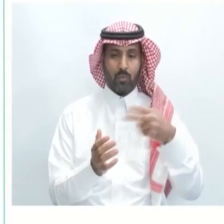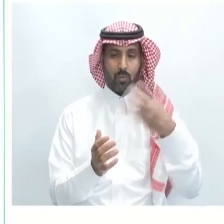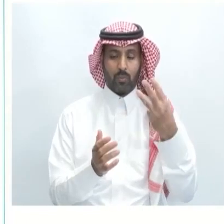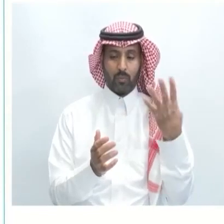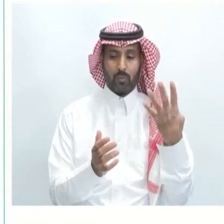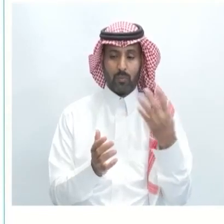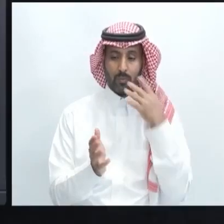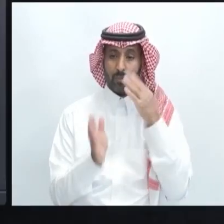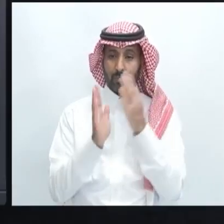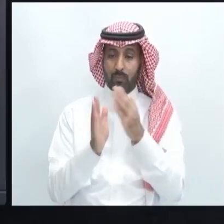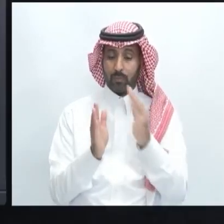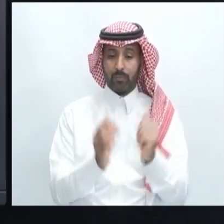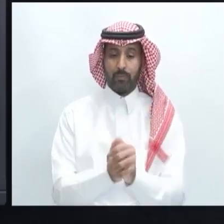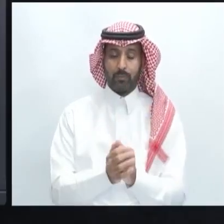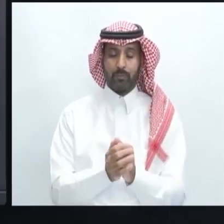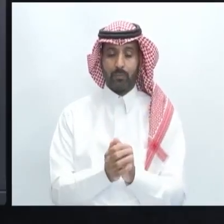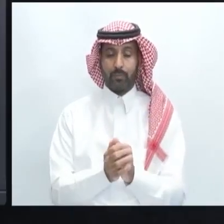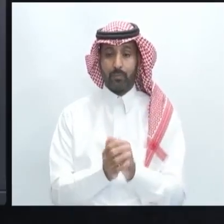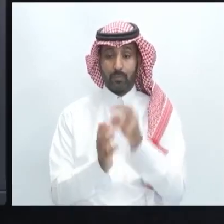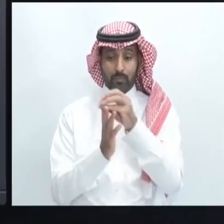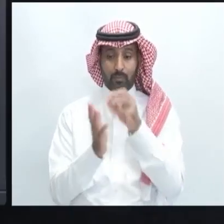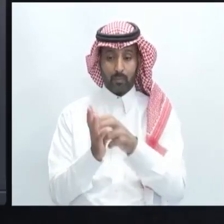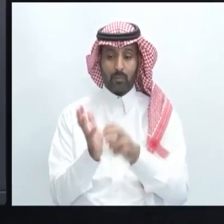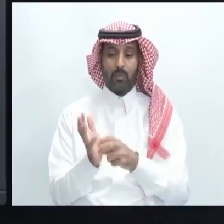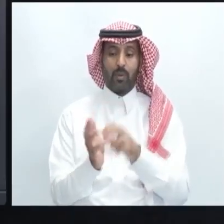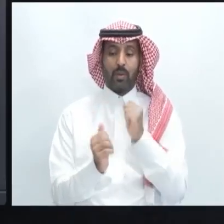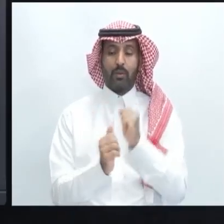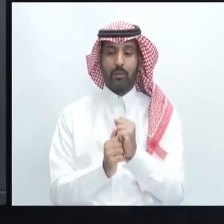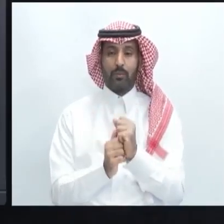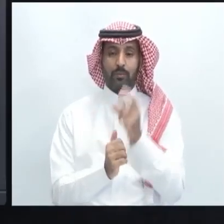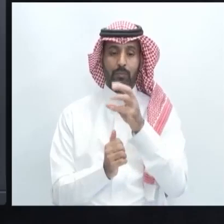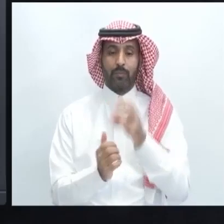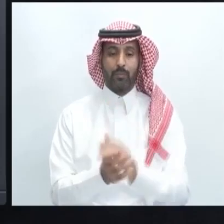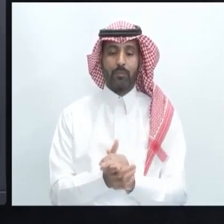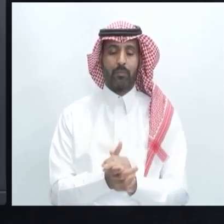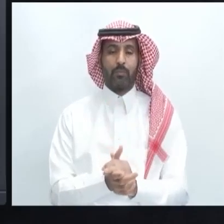2, 3, and 4. So if you go to units 2, 3, and 4, the grammar points, include these